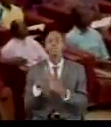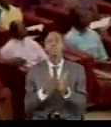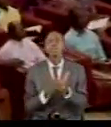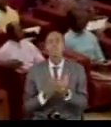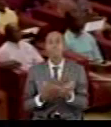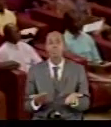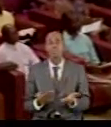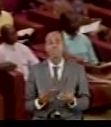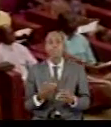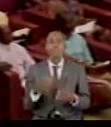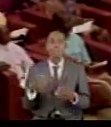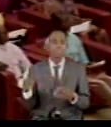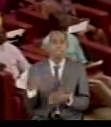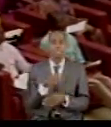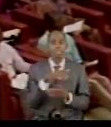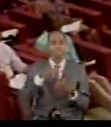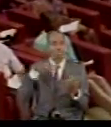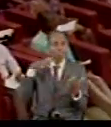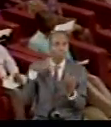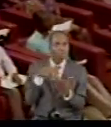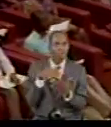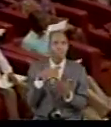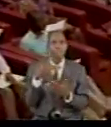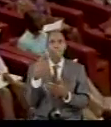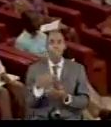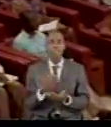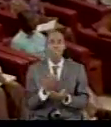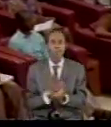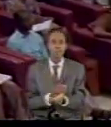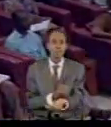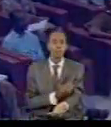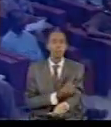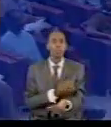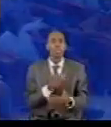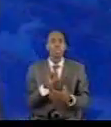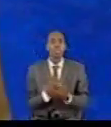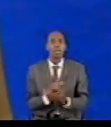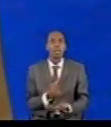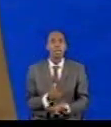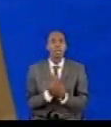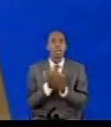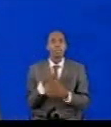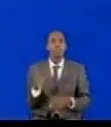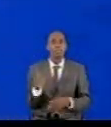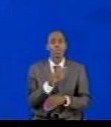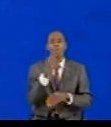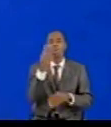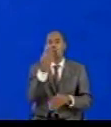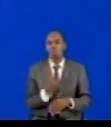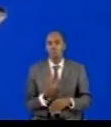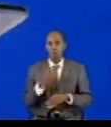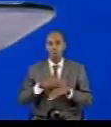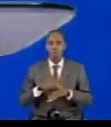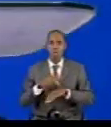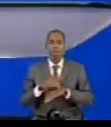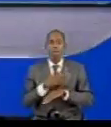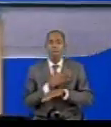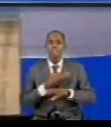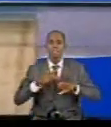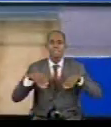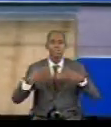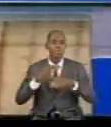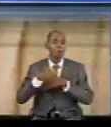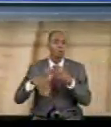they study the subjects that will help them only on earth, and they give all their attention